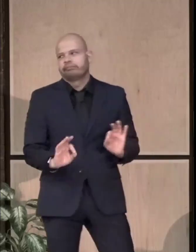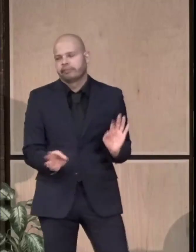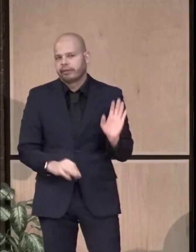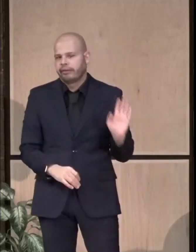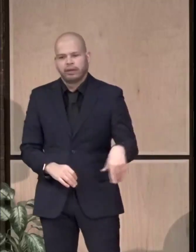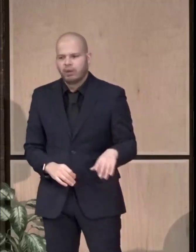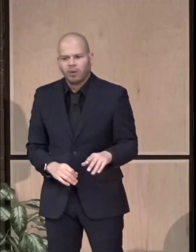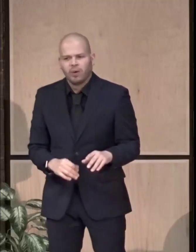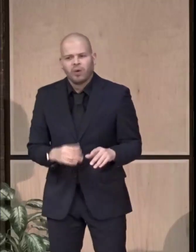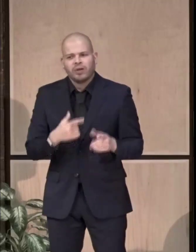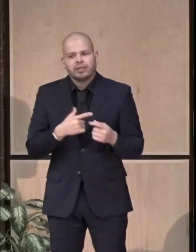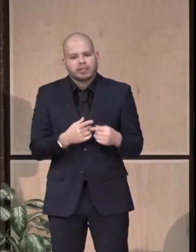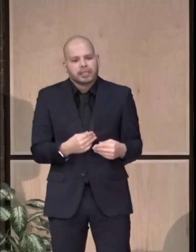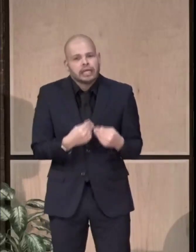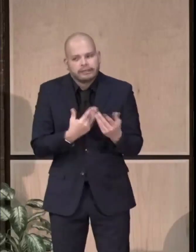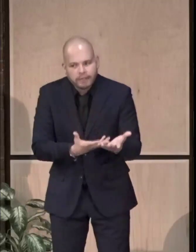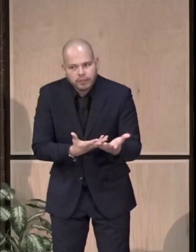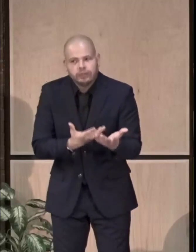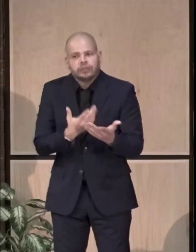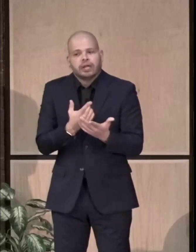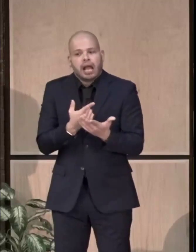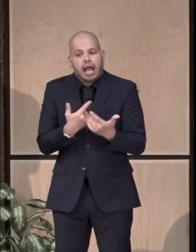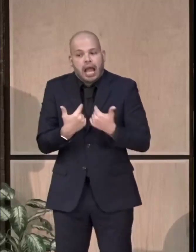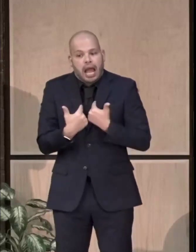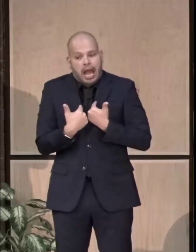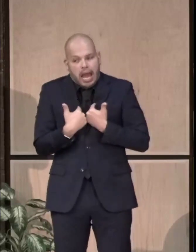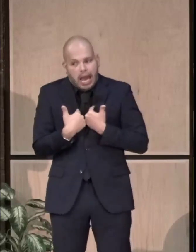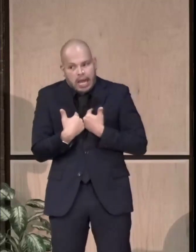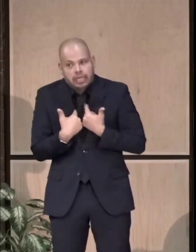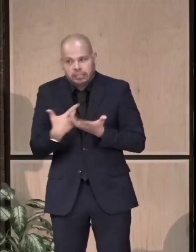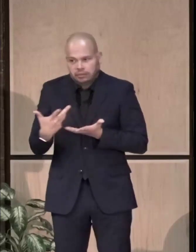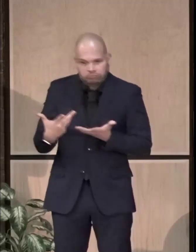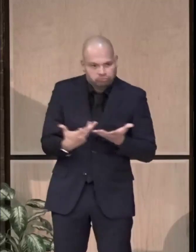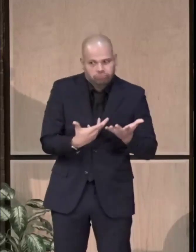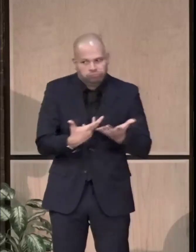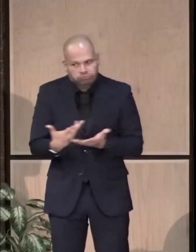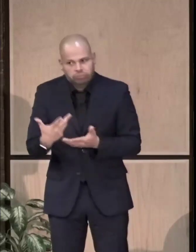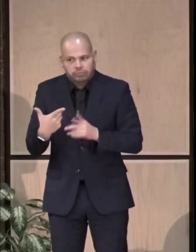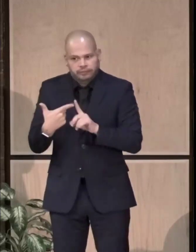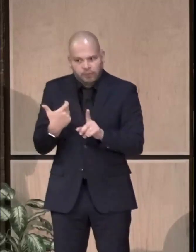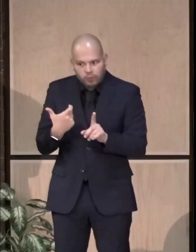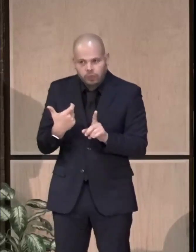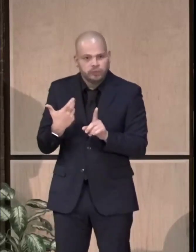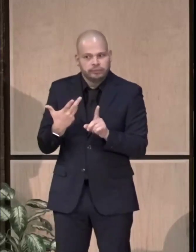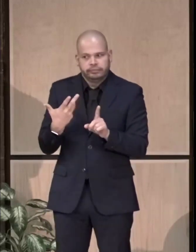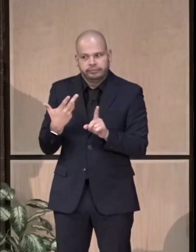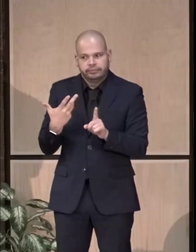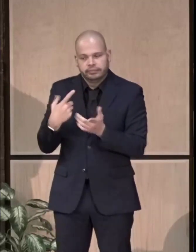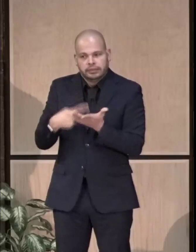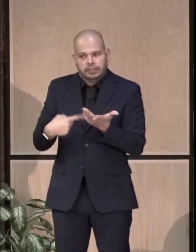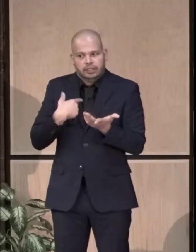the information basically I had gathered from everything I previously talked